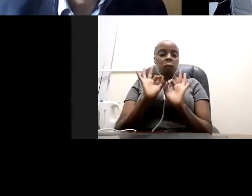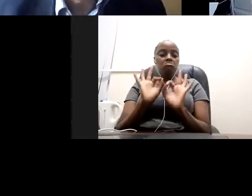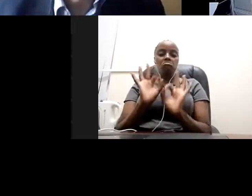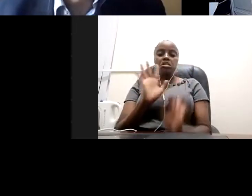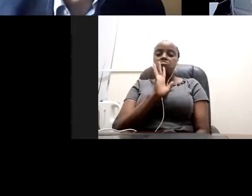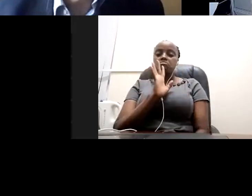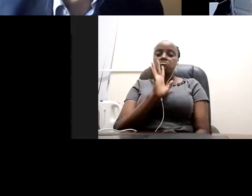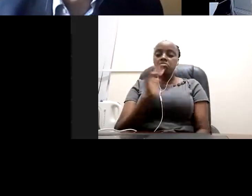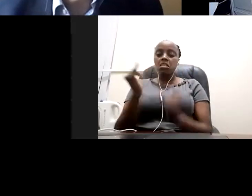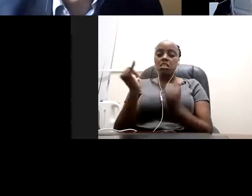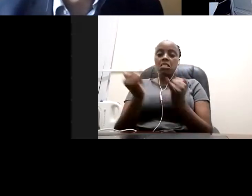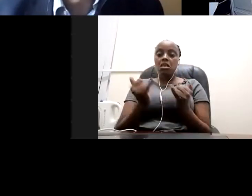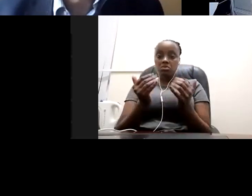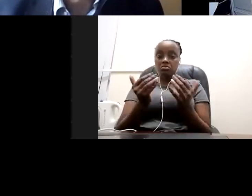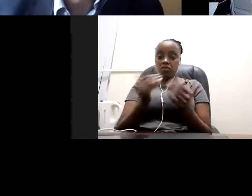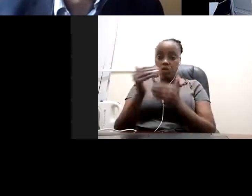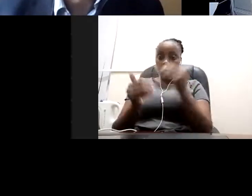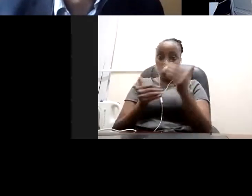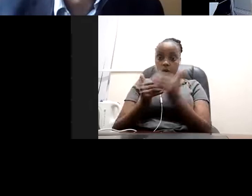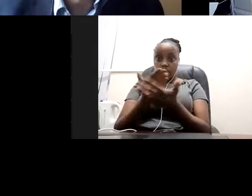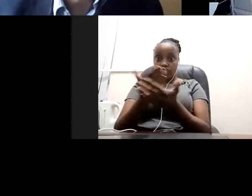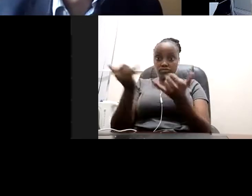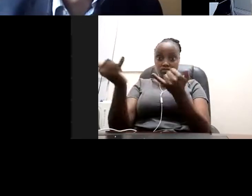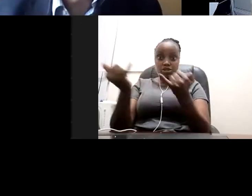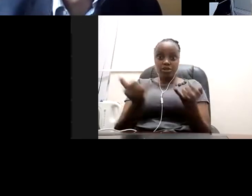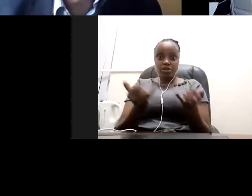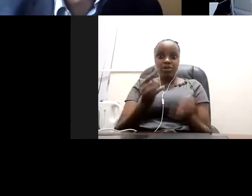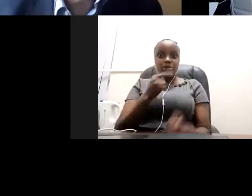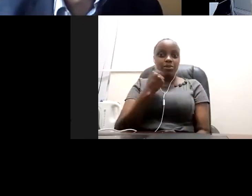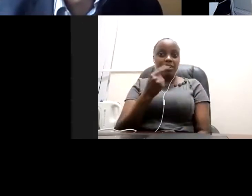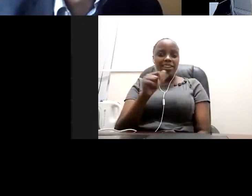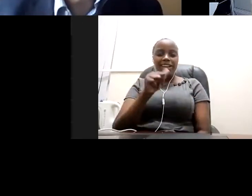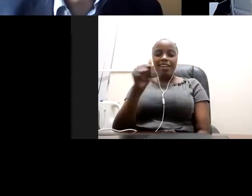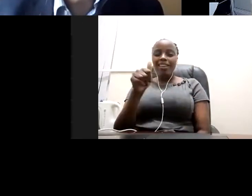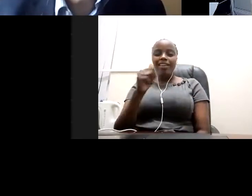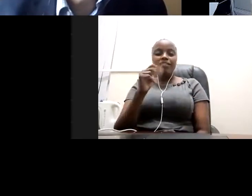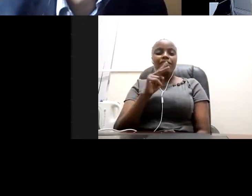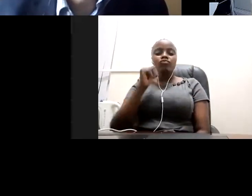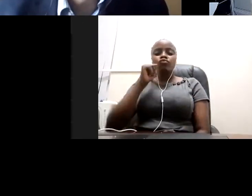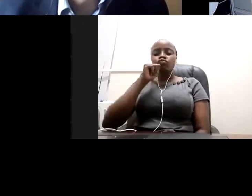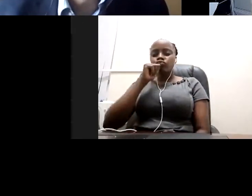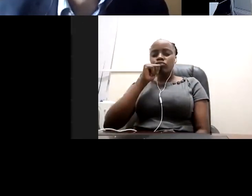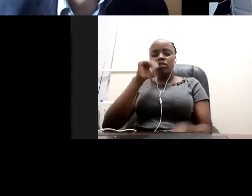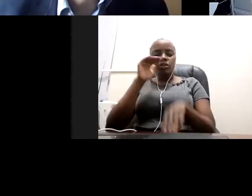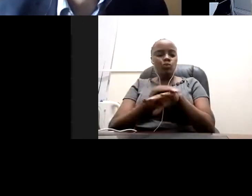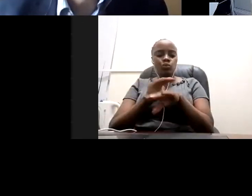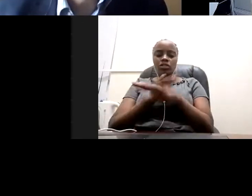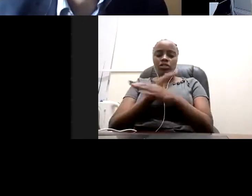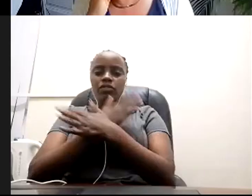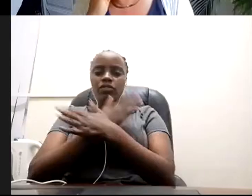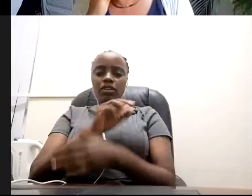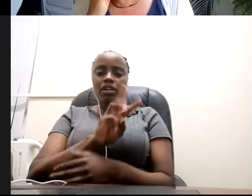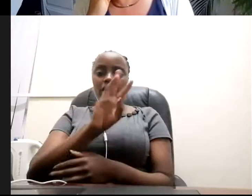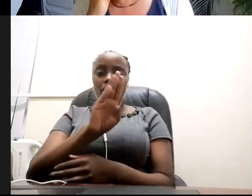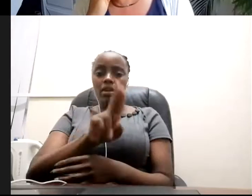to introduce to everyone another very good friend of WBU, a person who has